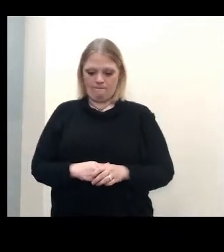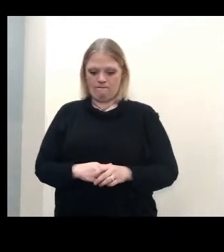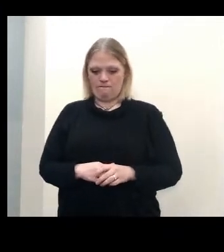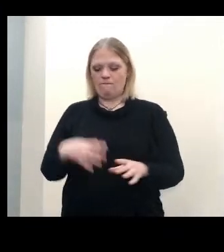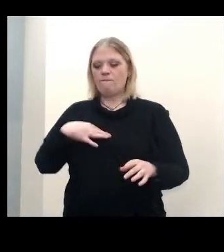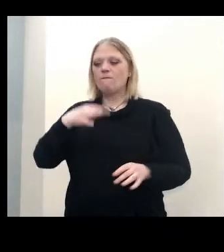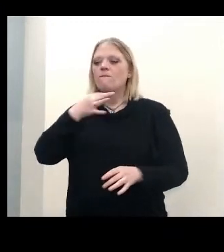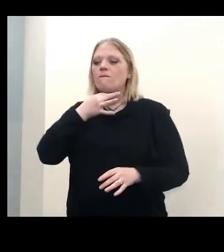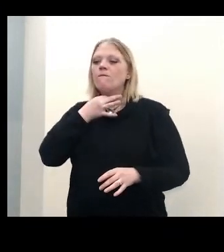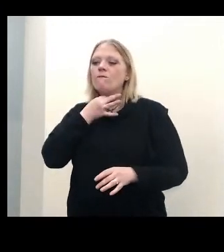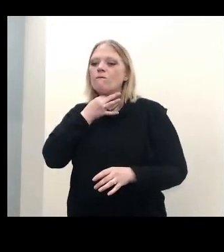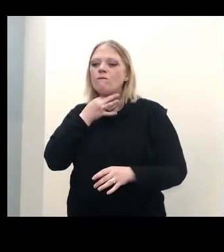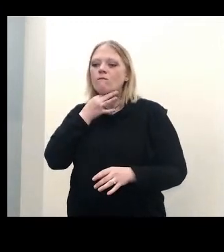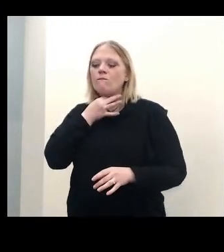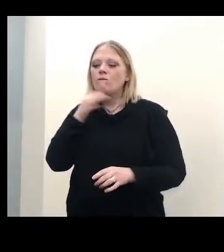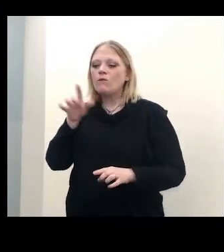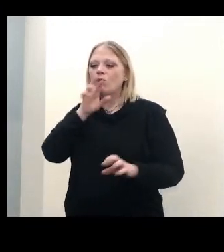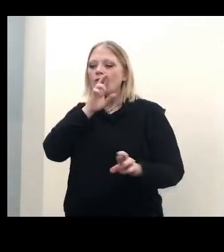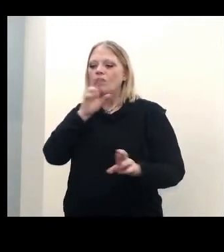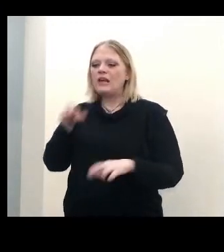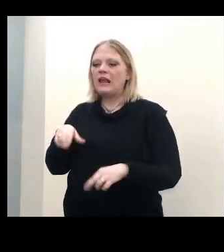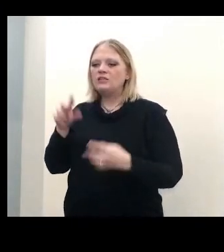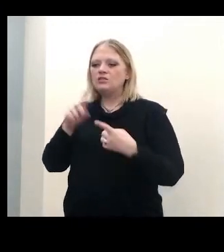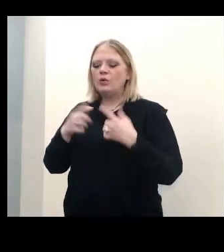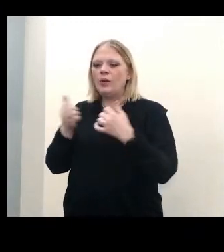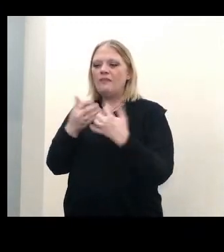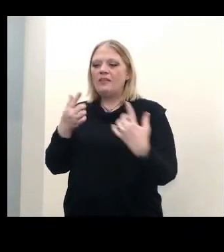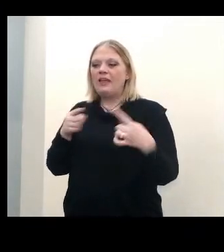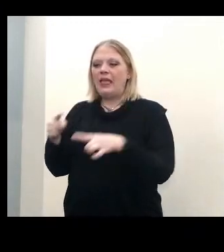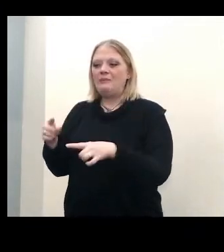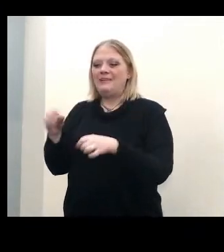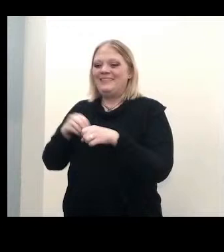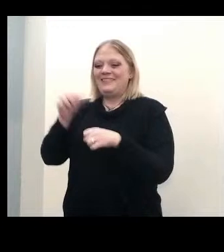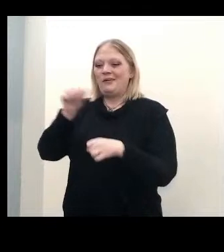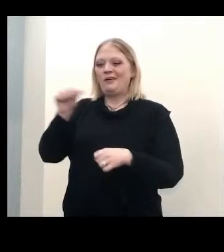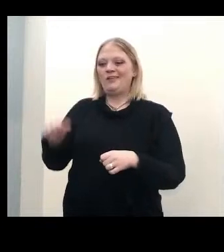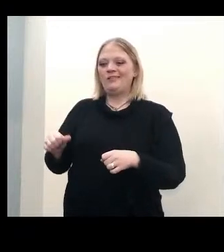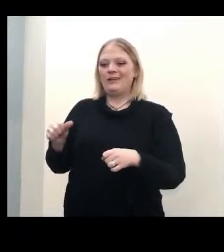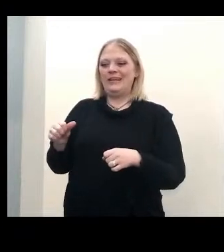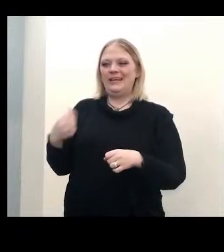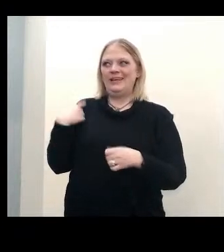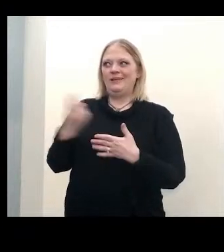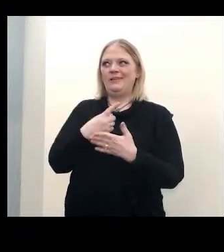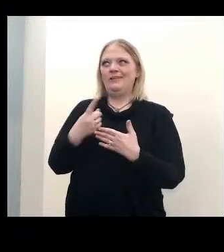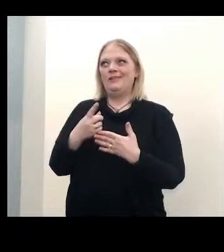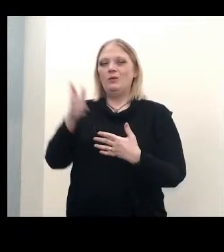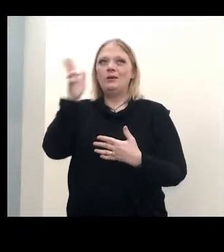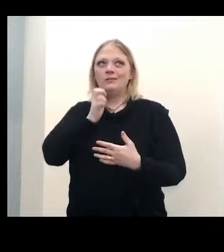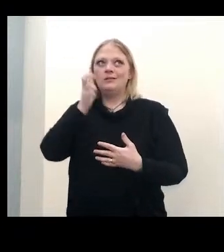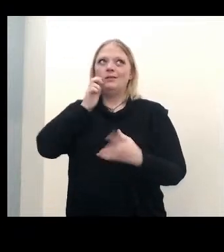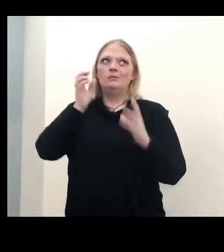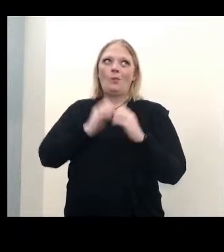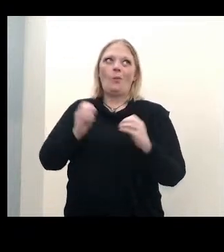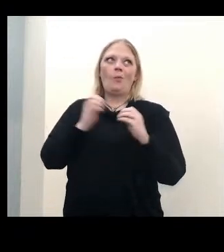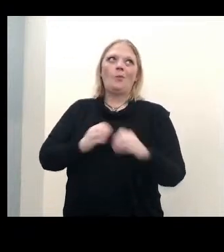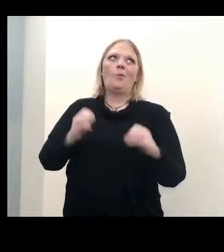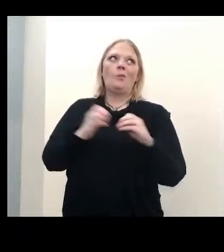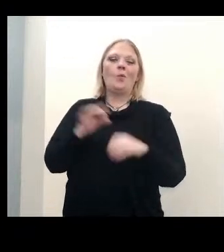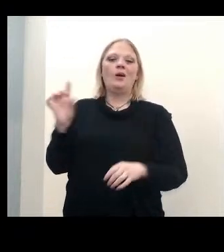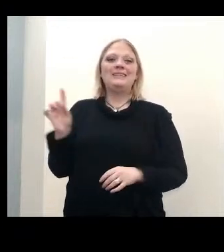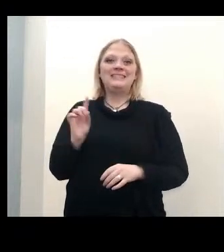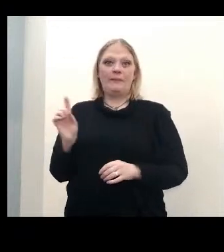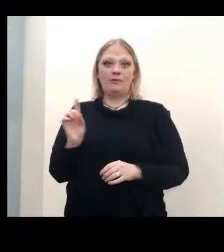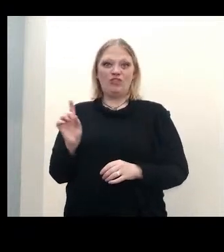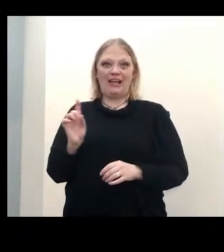I'm curious to get your reaction to everything that's happened in Albany over the past week or so. We're hearing more and more Democrats say